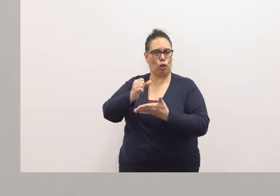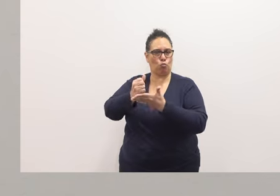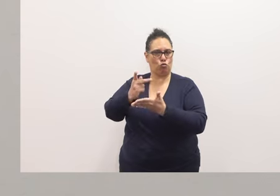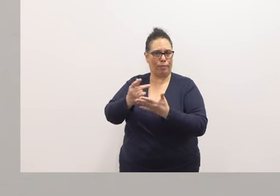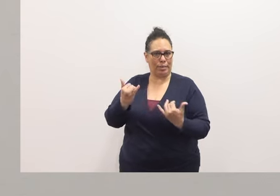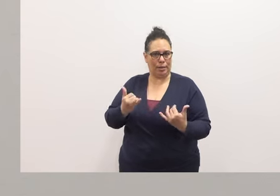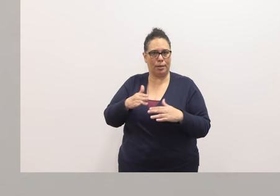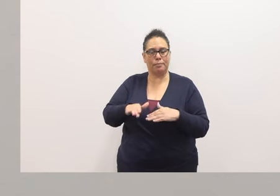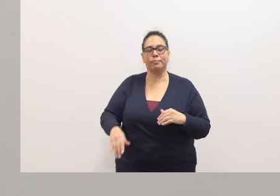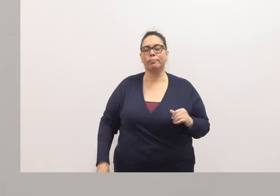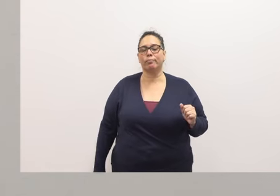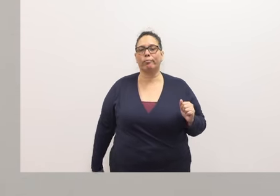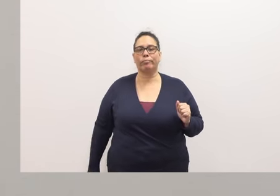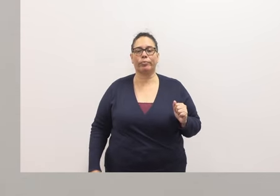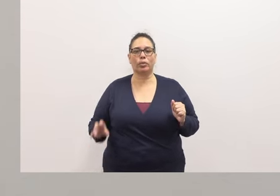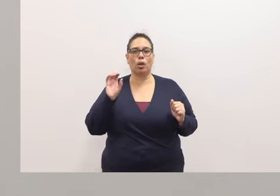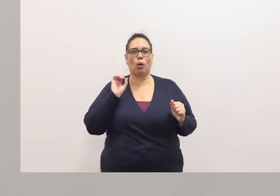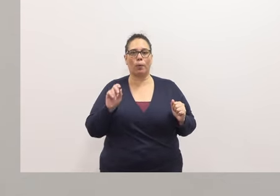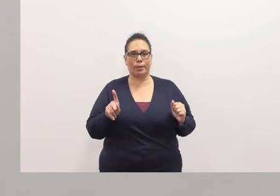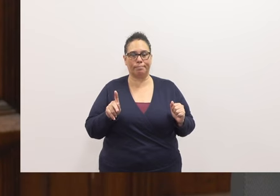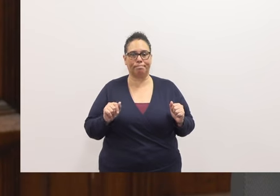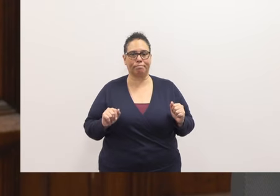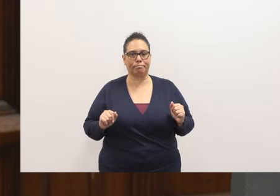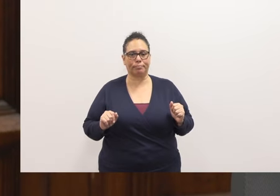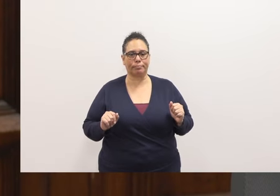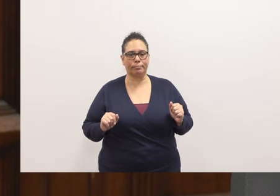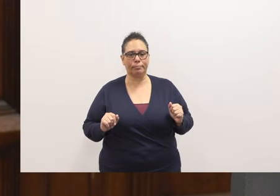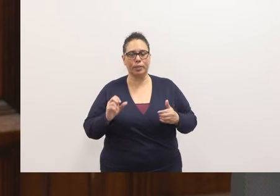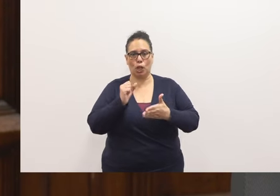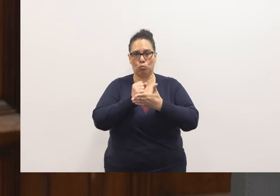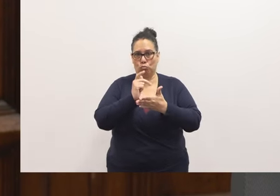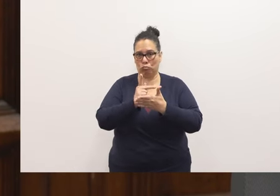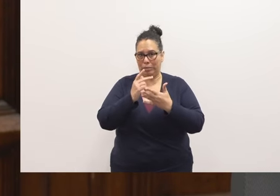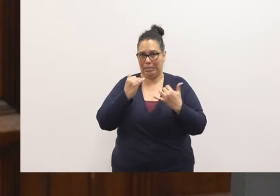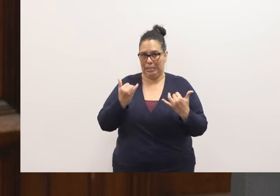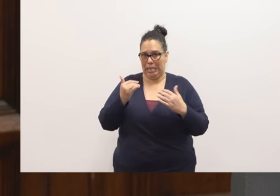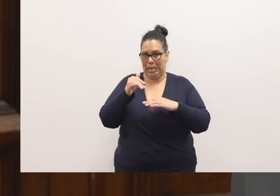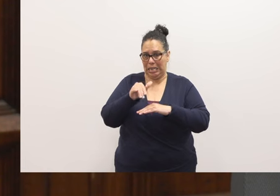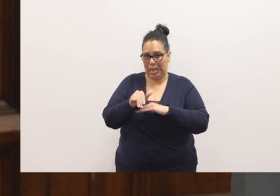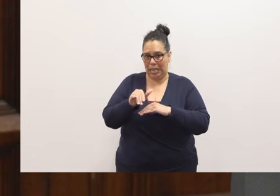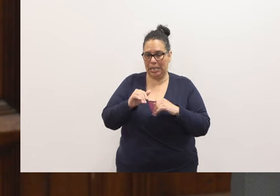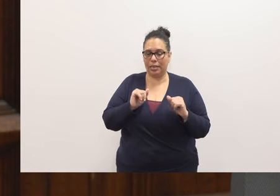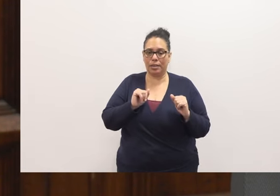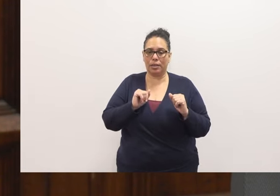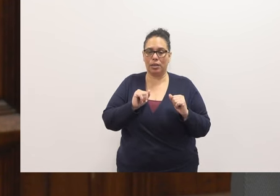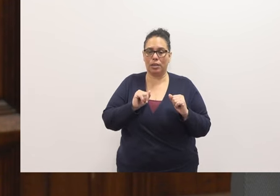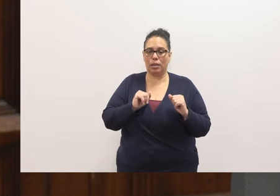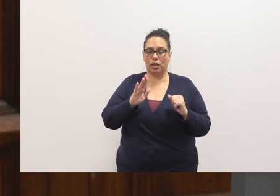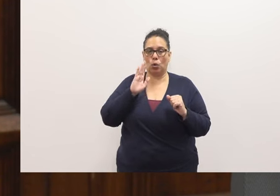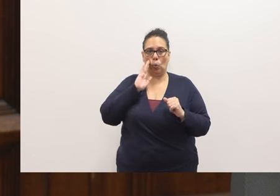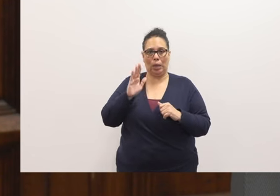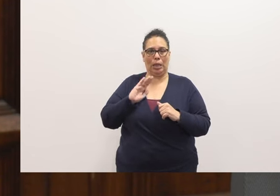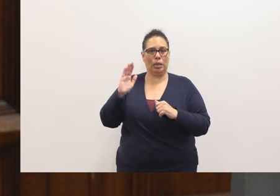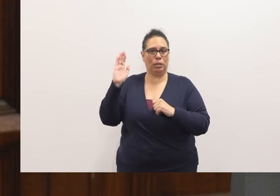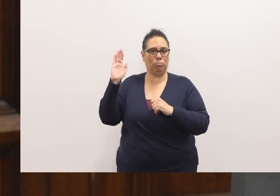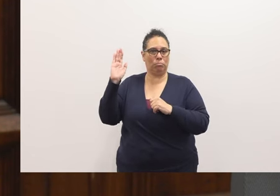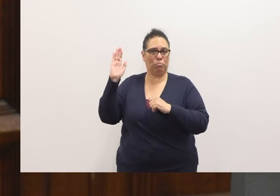policy. Okay, so what we approve tonight is going to be trickled down